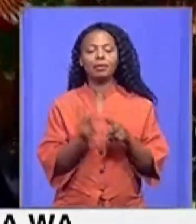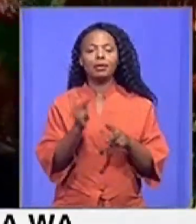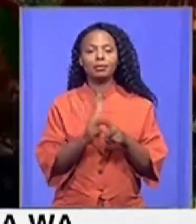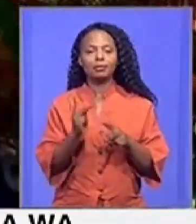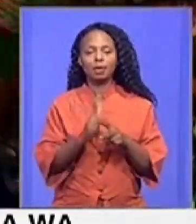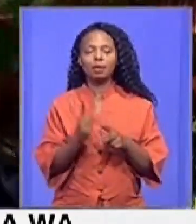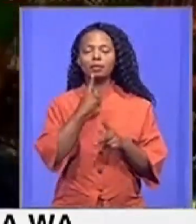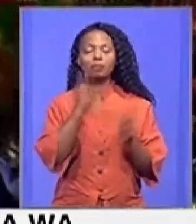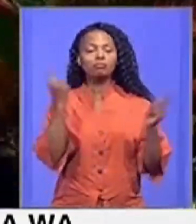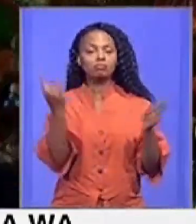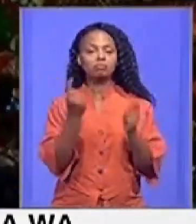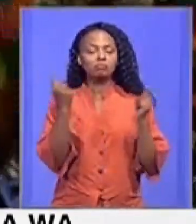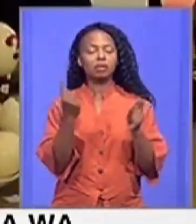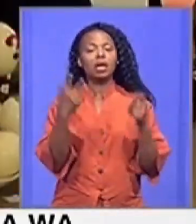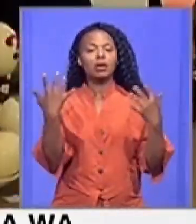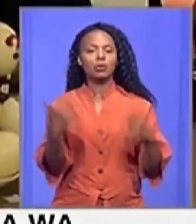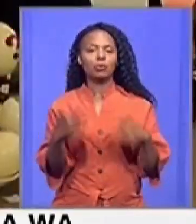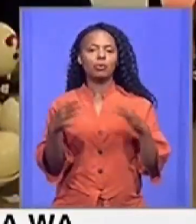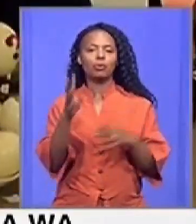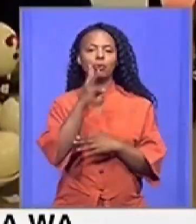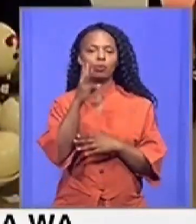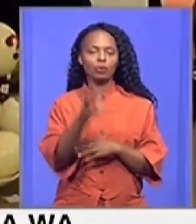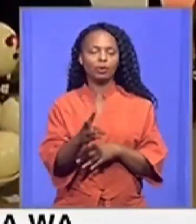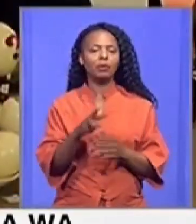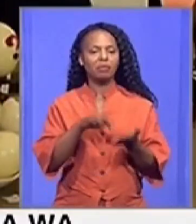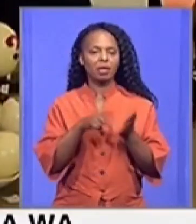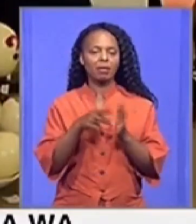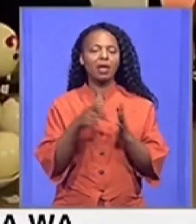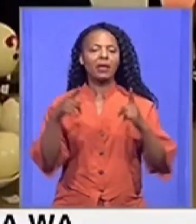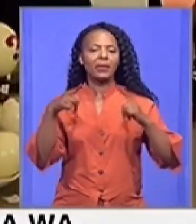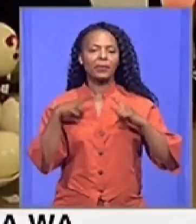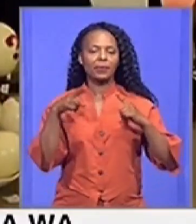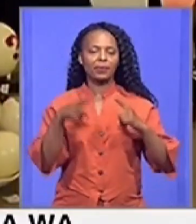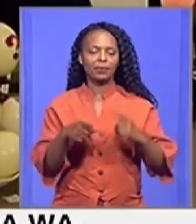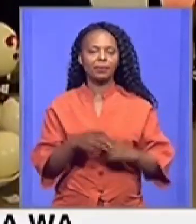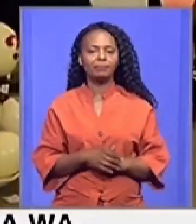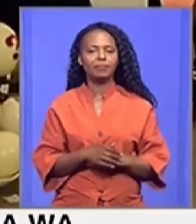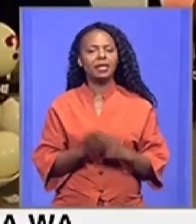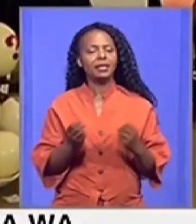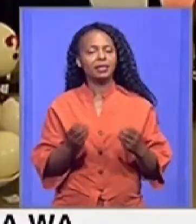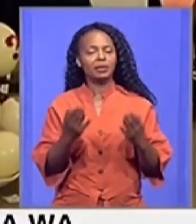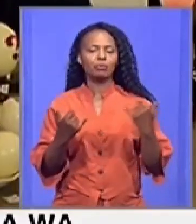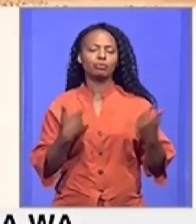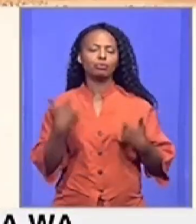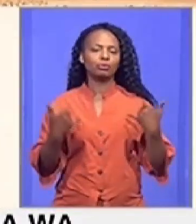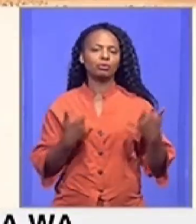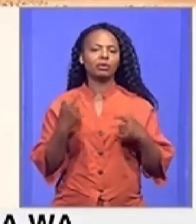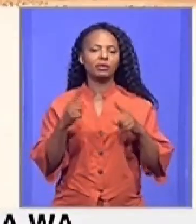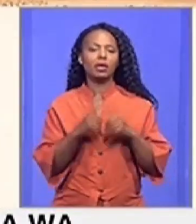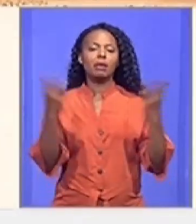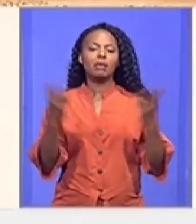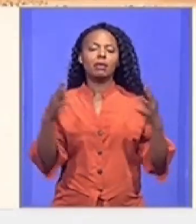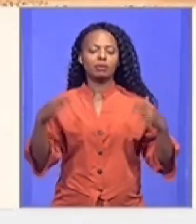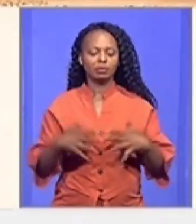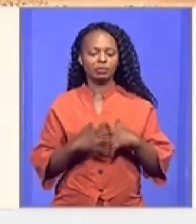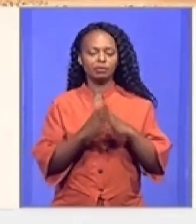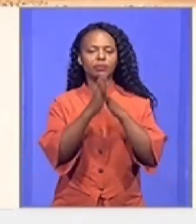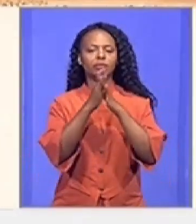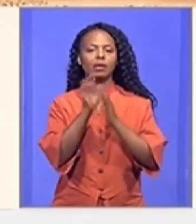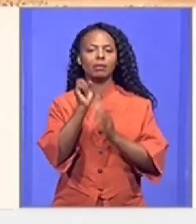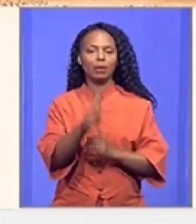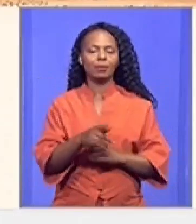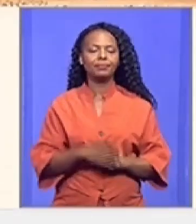tswileng matsoho. Ba re ke mohopolo o reretsweng ho tlisa monyaka le ho kopanya batho. Lemo Fest ke ntho e hlaileng